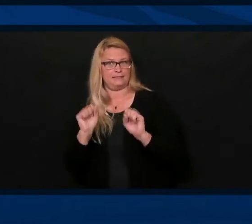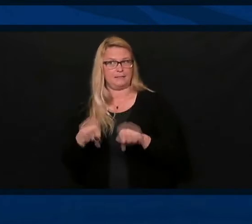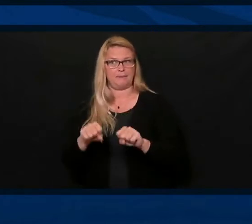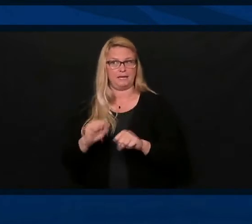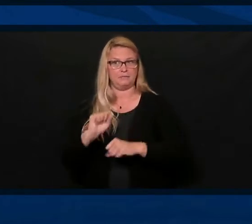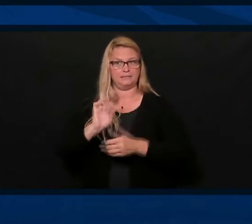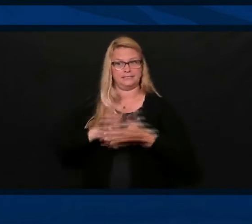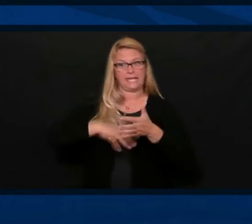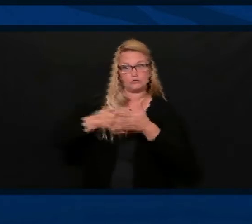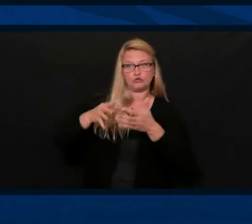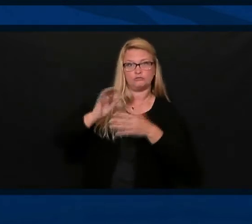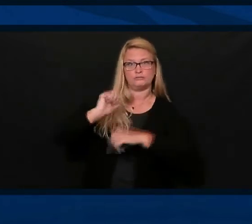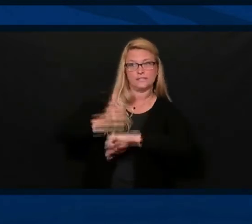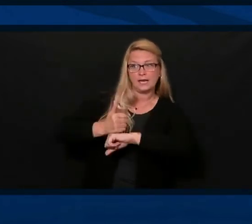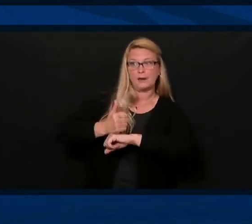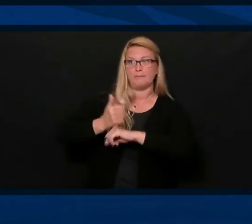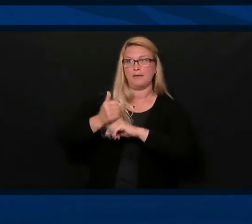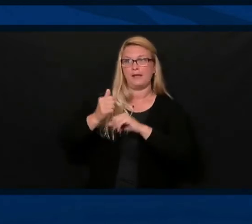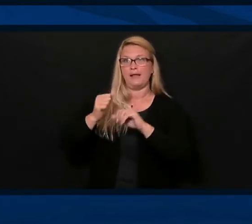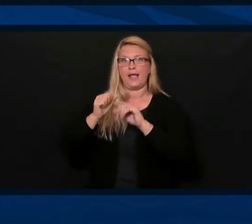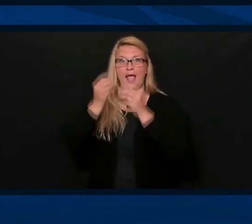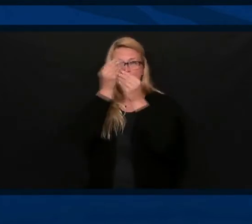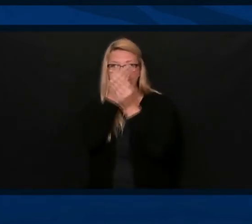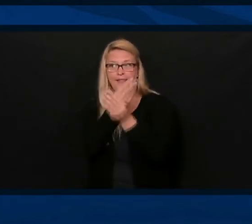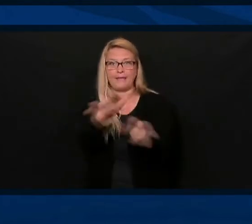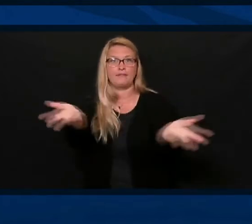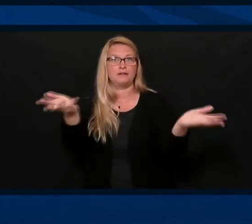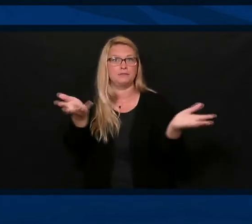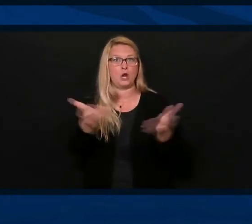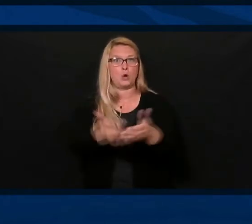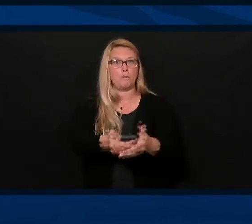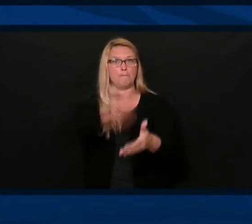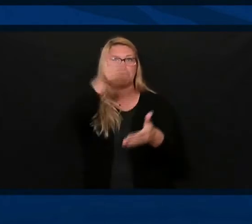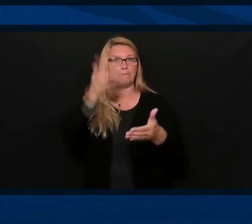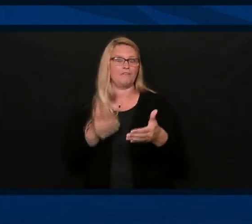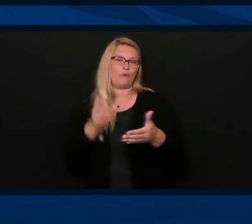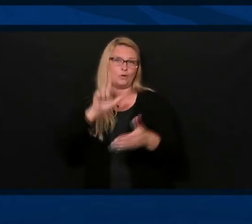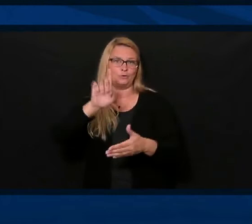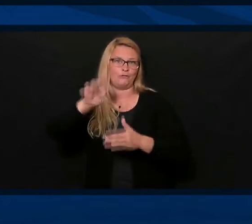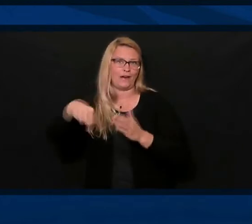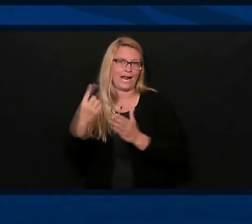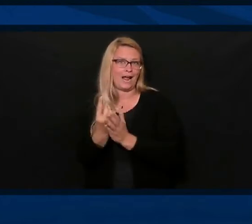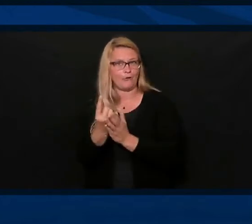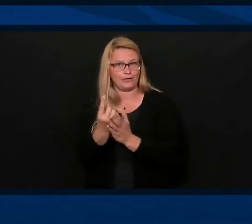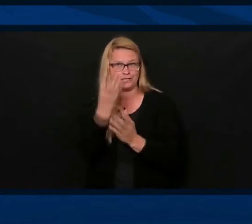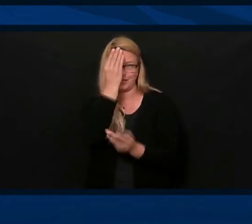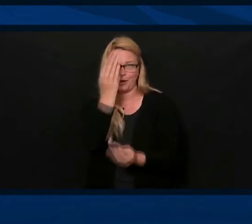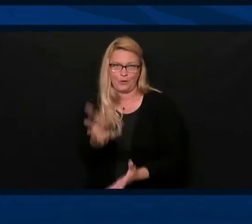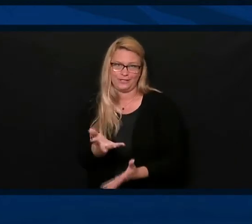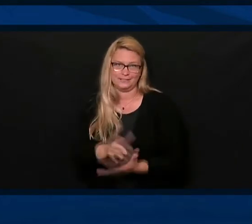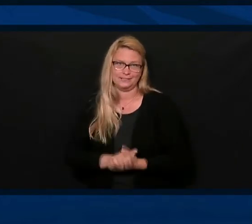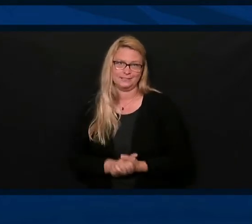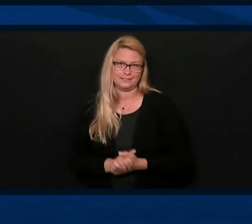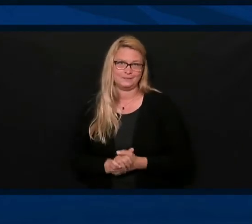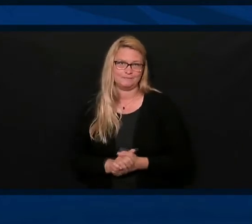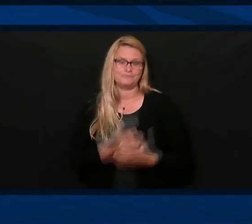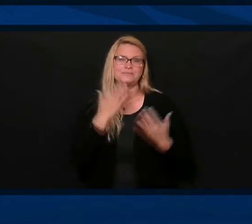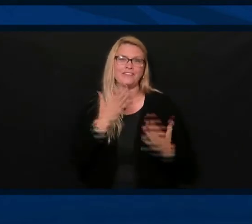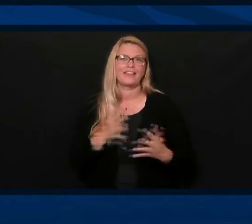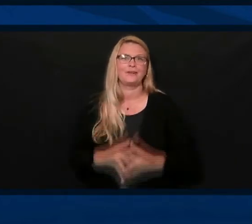and get the word out well before a 24-hour basis of time? Thank